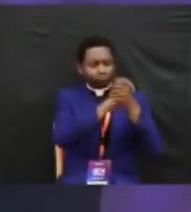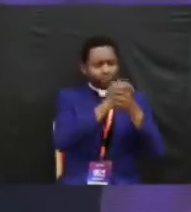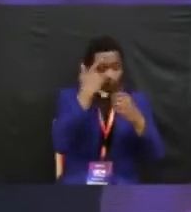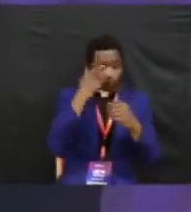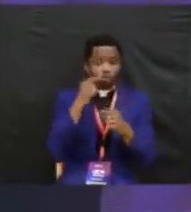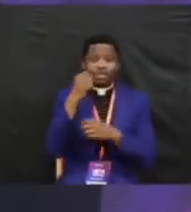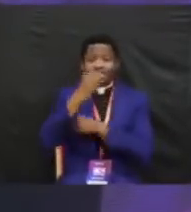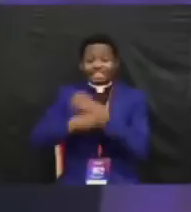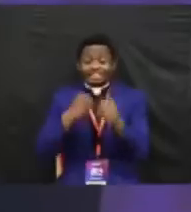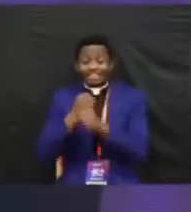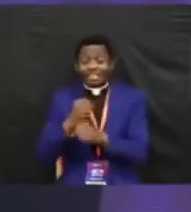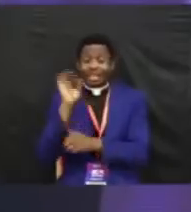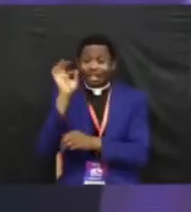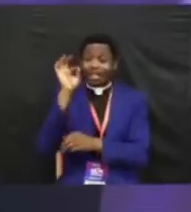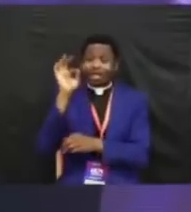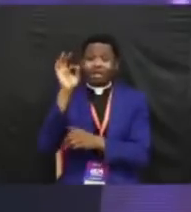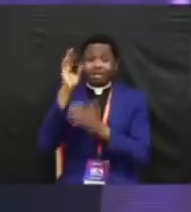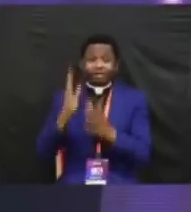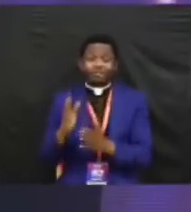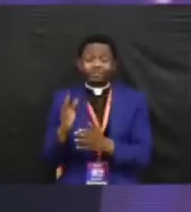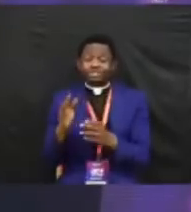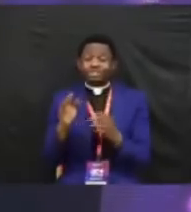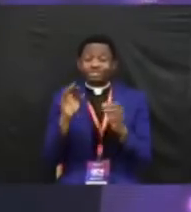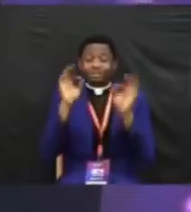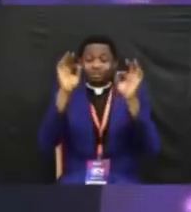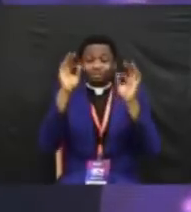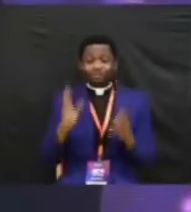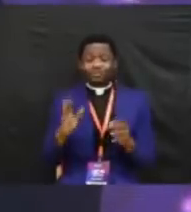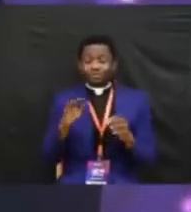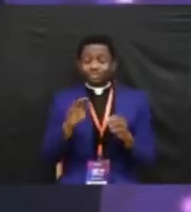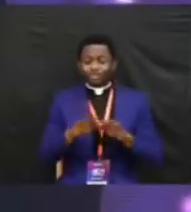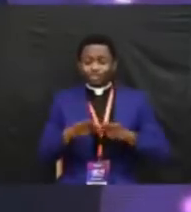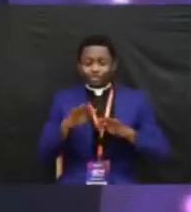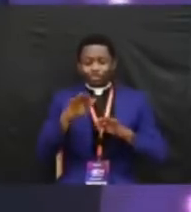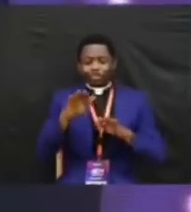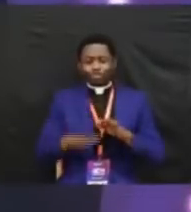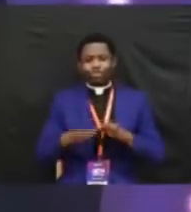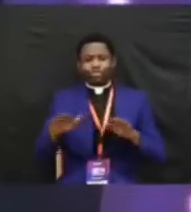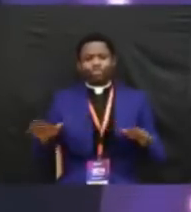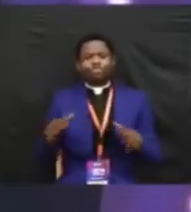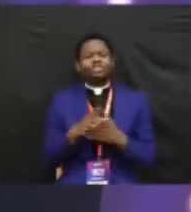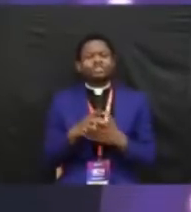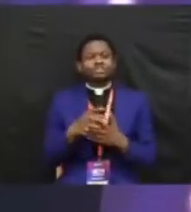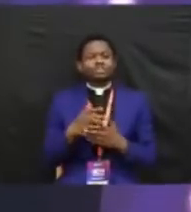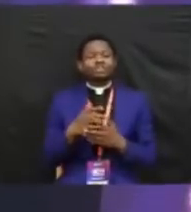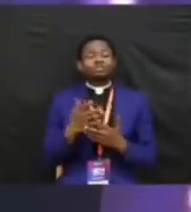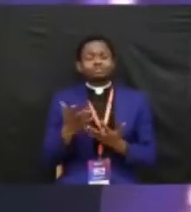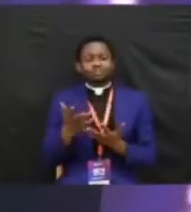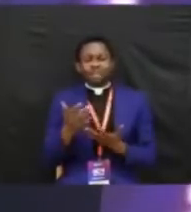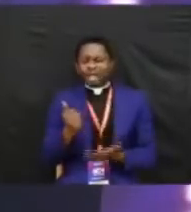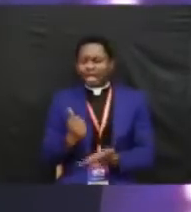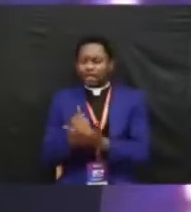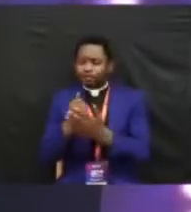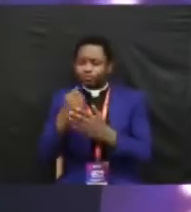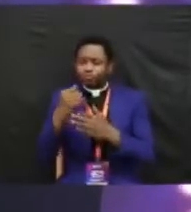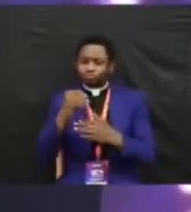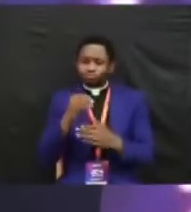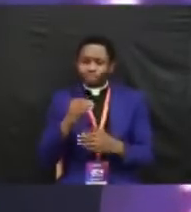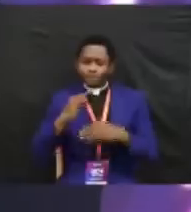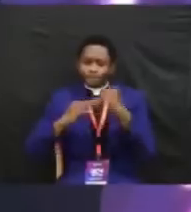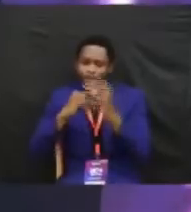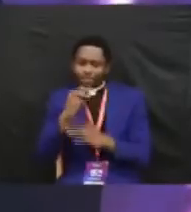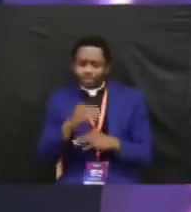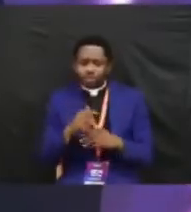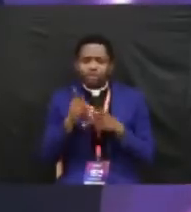competition. I believe the platform created by this competition is not only building the public confidence of these